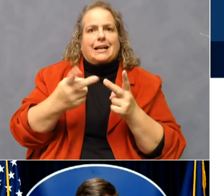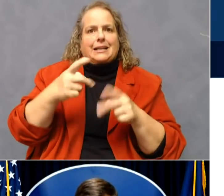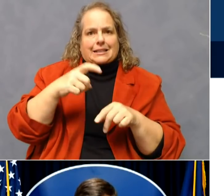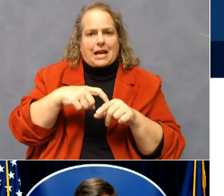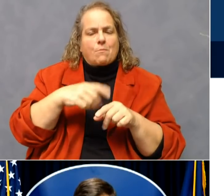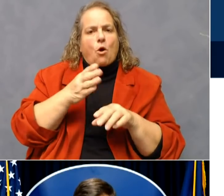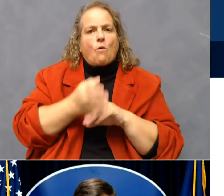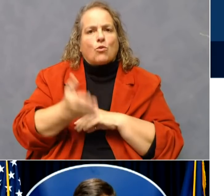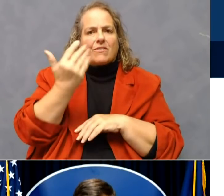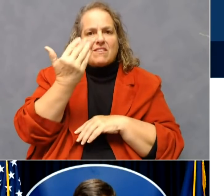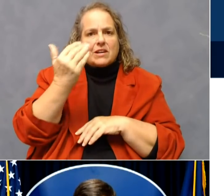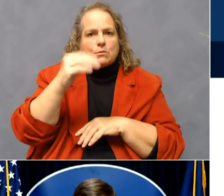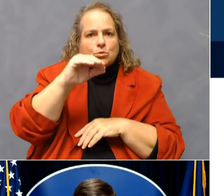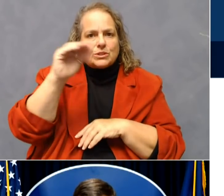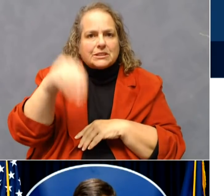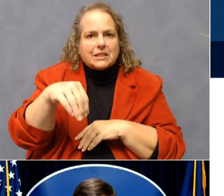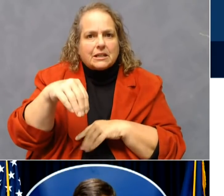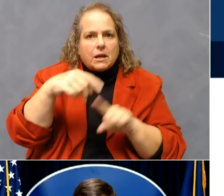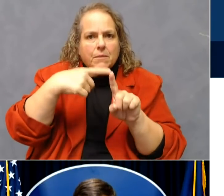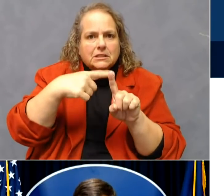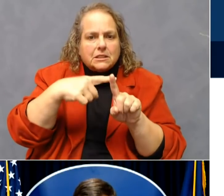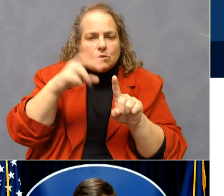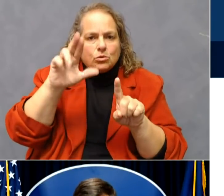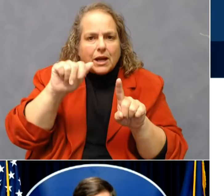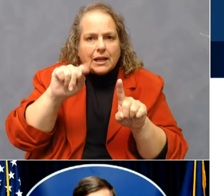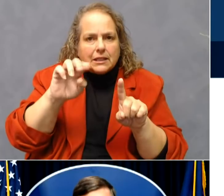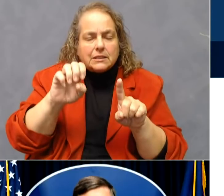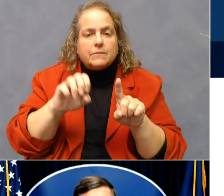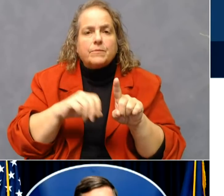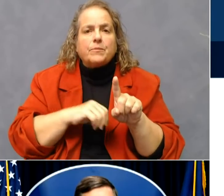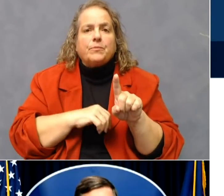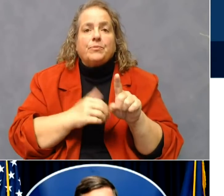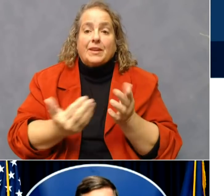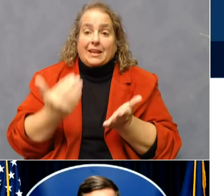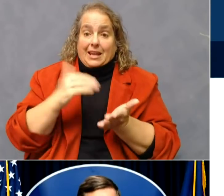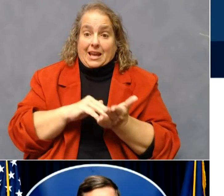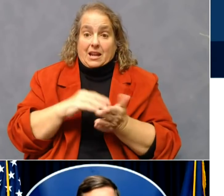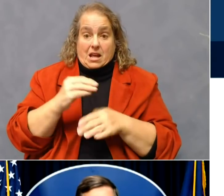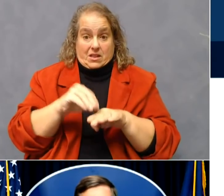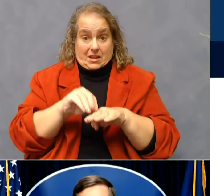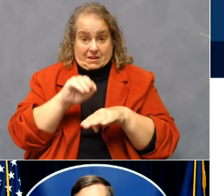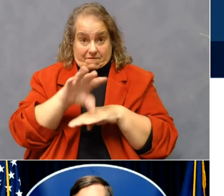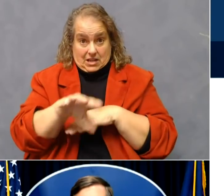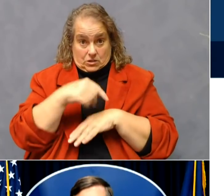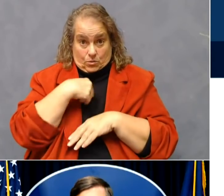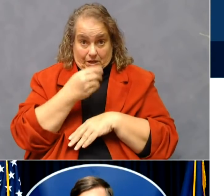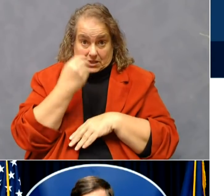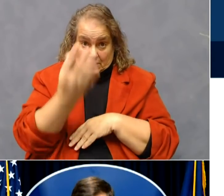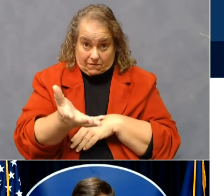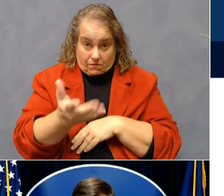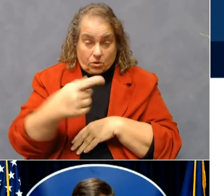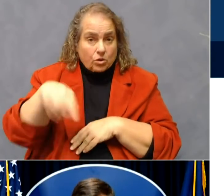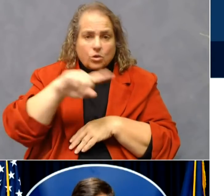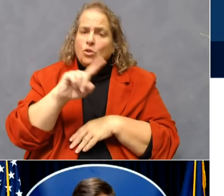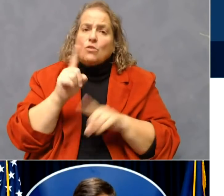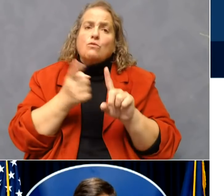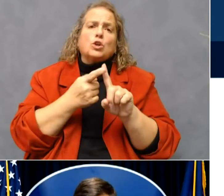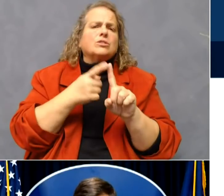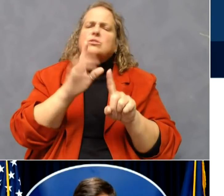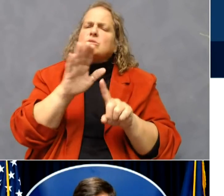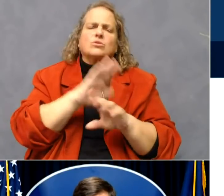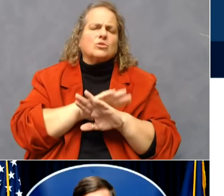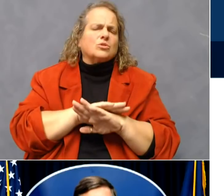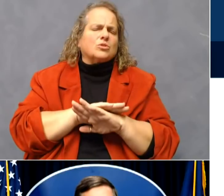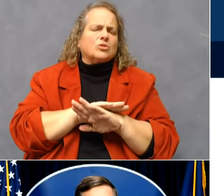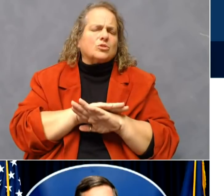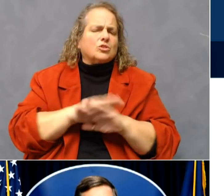15%. Again, the advice that we are giving is, first of all, don't travel. But if you do, and